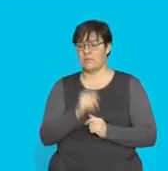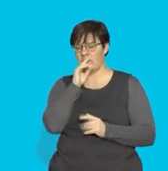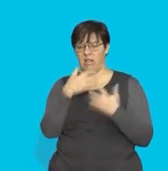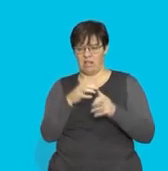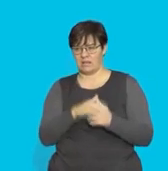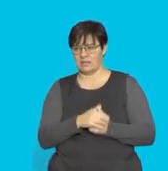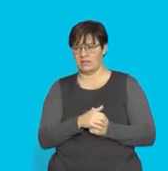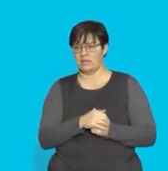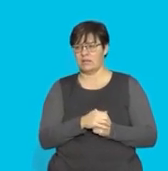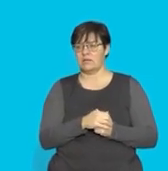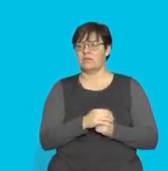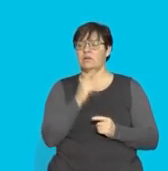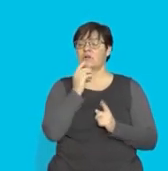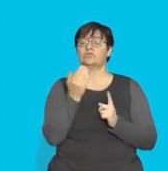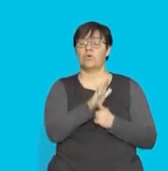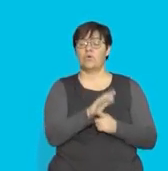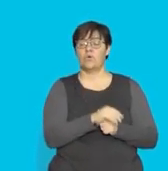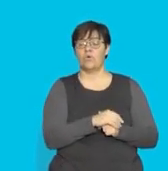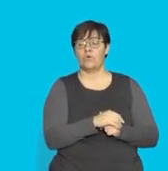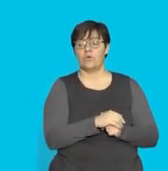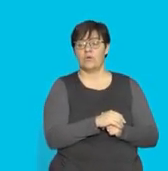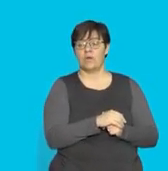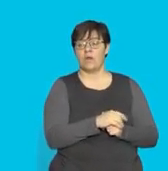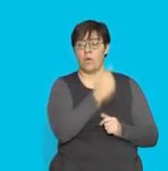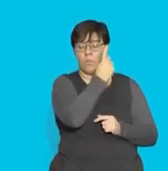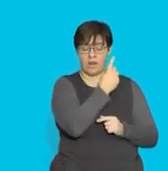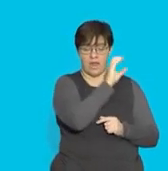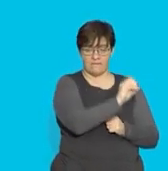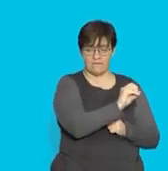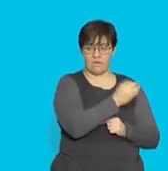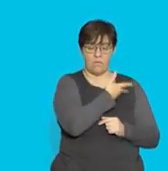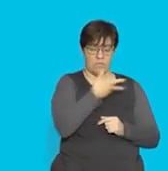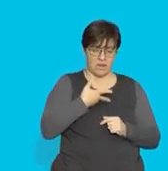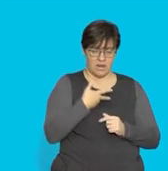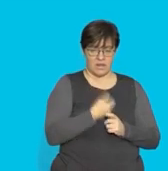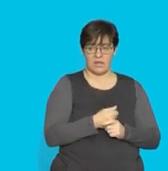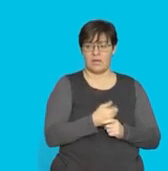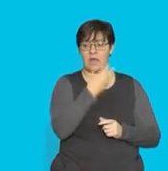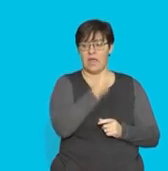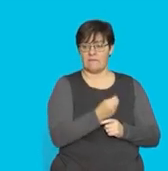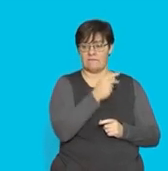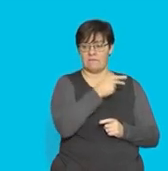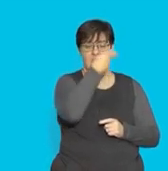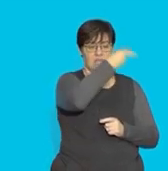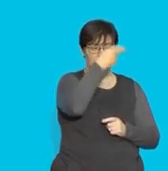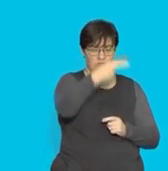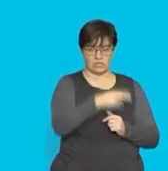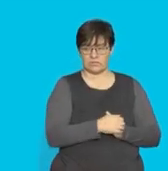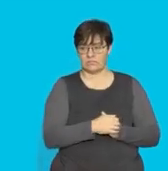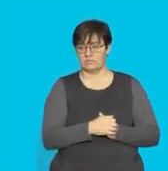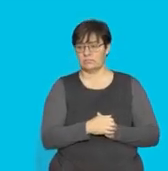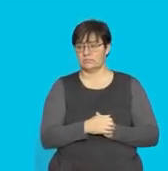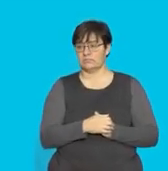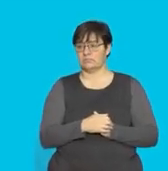be recessive. Looks a bit messy, but we can quickly illustrate that as being one individual, female, who has